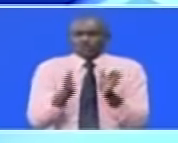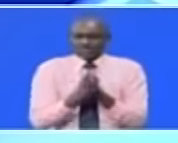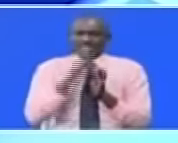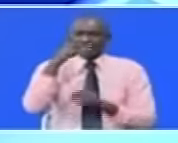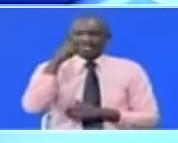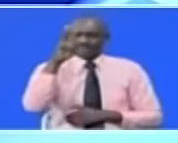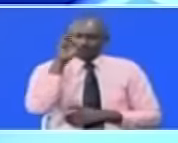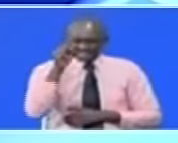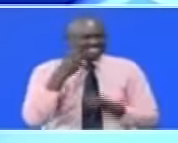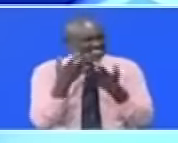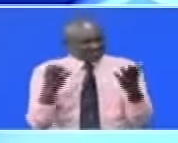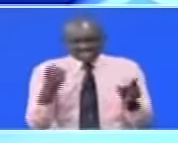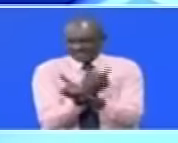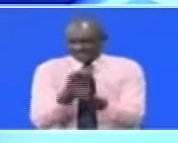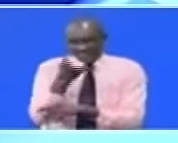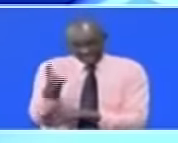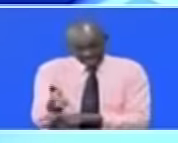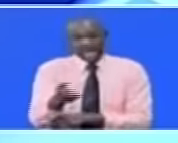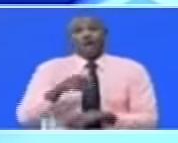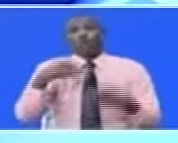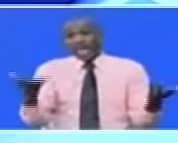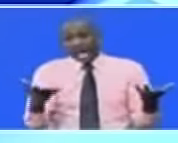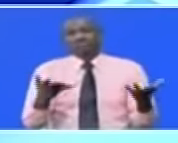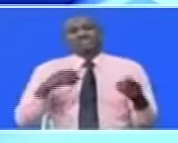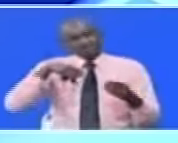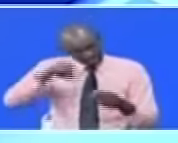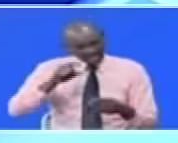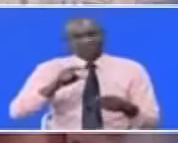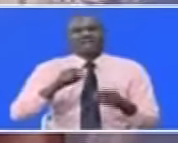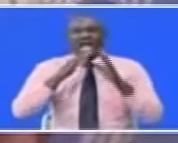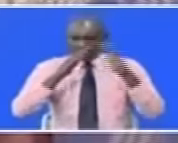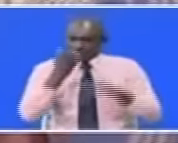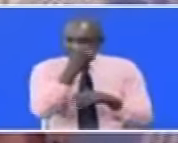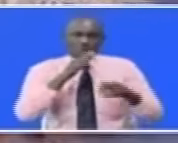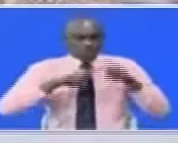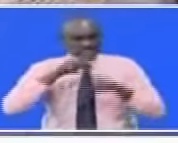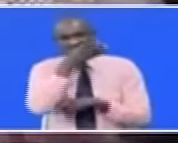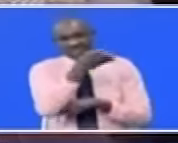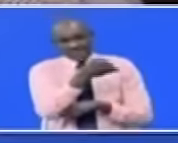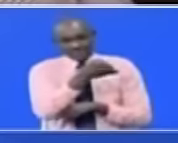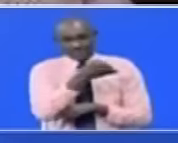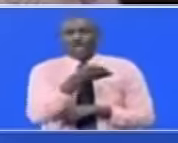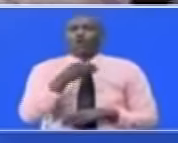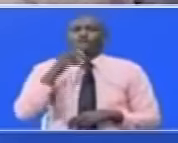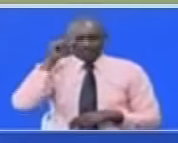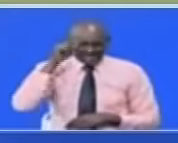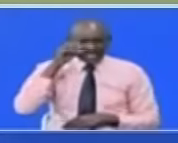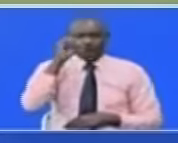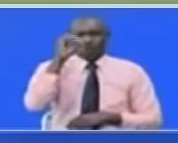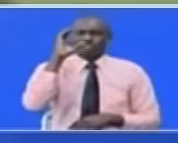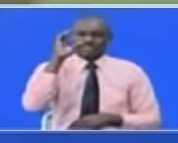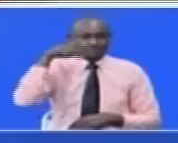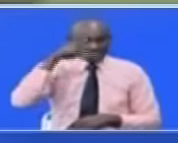cards. These suspects were arrested in a guest house where they had checked in Tuesday evening. The Mombasa OCPD said one of the